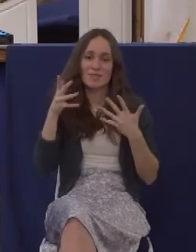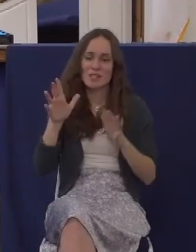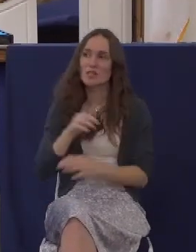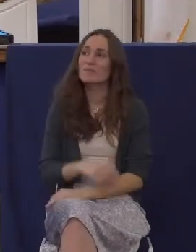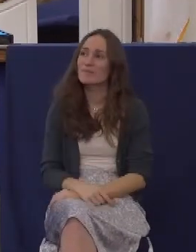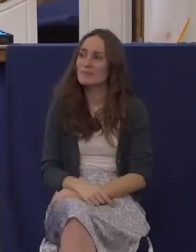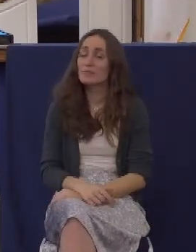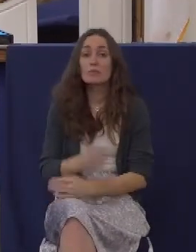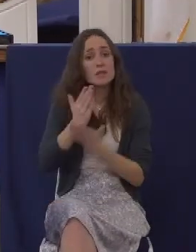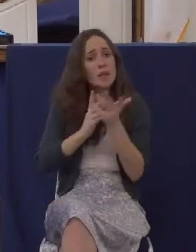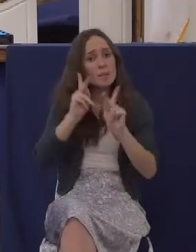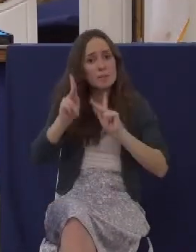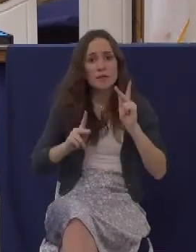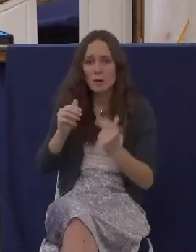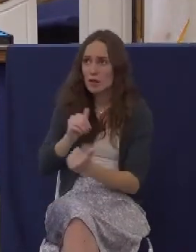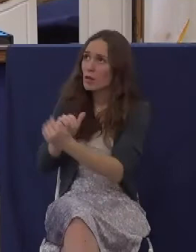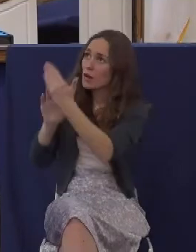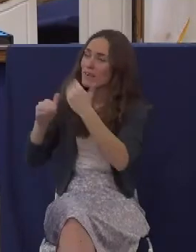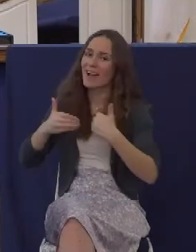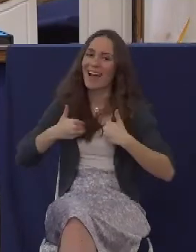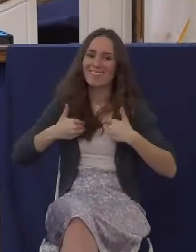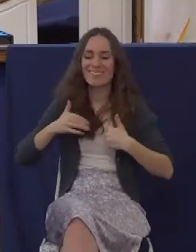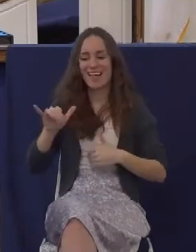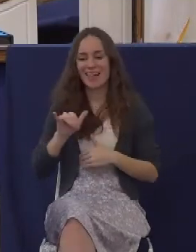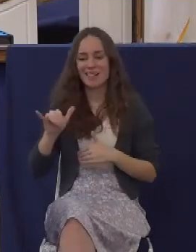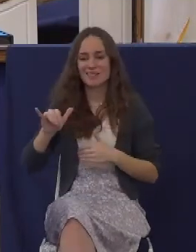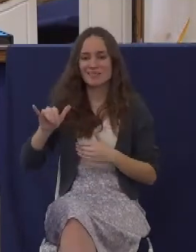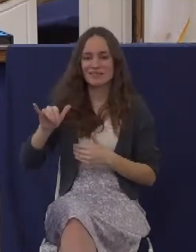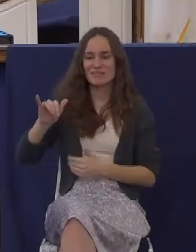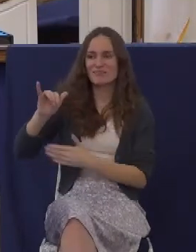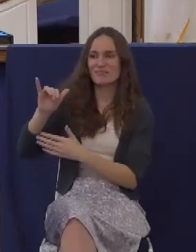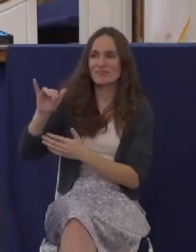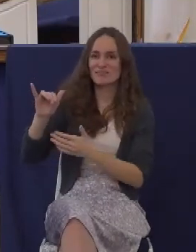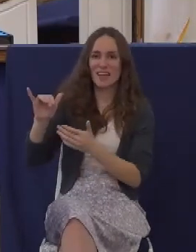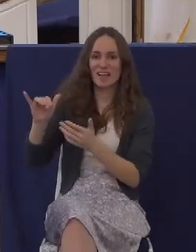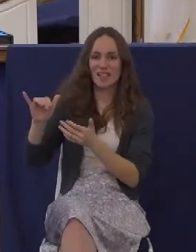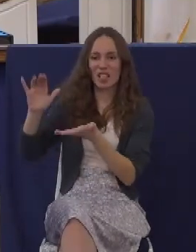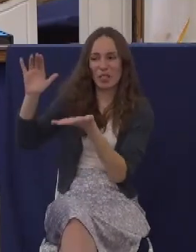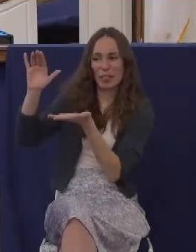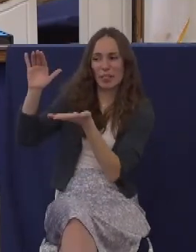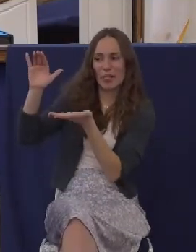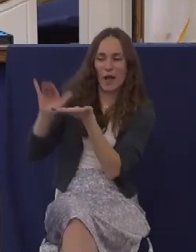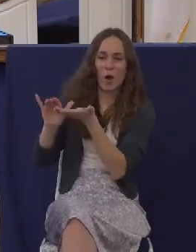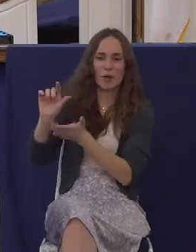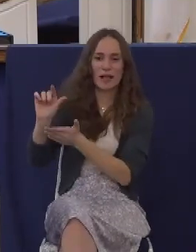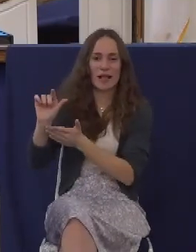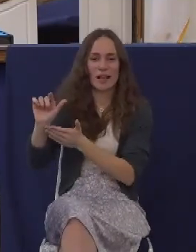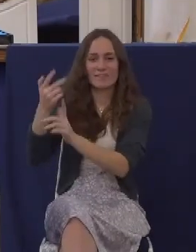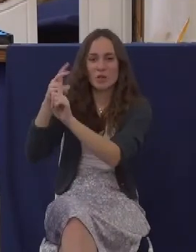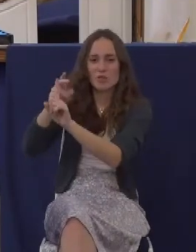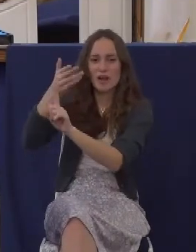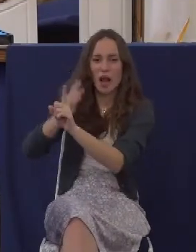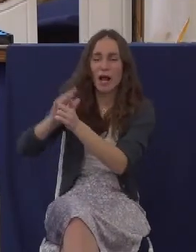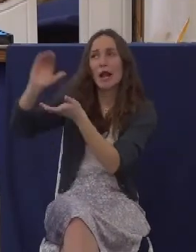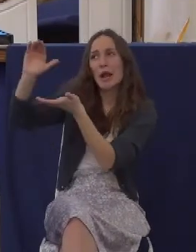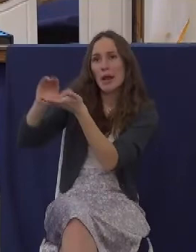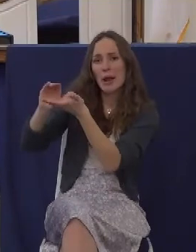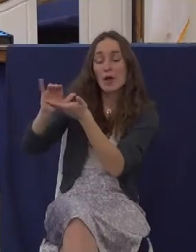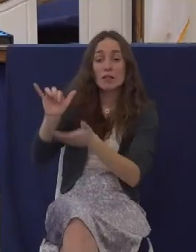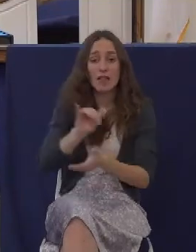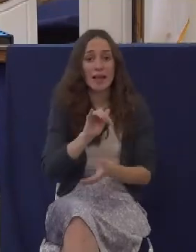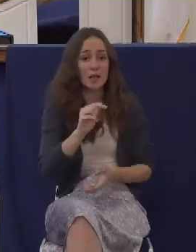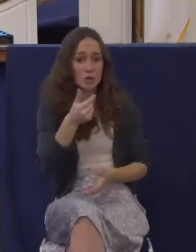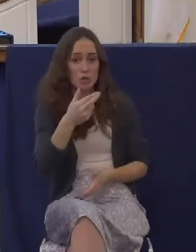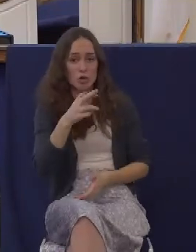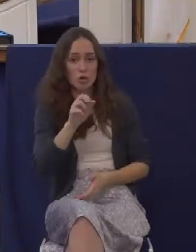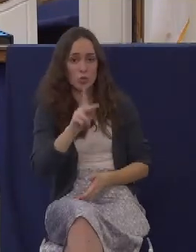Some people go to God in prayer with a low view of God. Like the Greeks and the Romans had the low view of their gods they worship. Because in their mind, their gods were not a